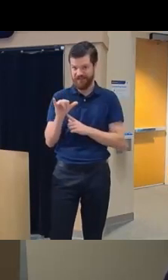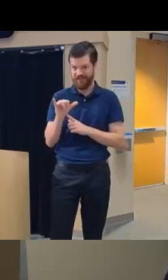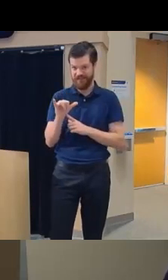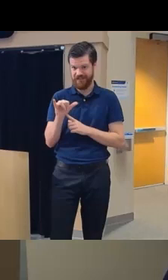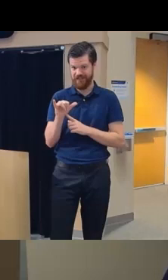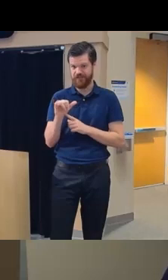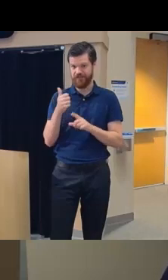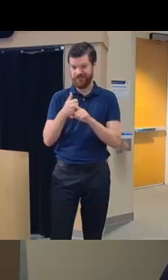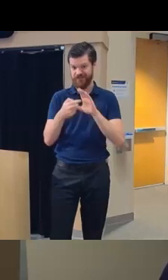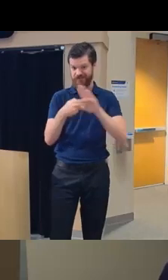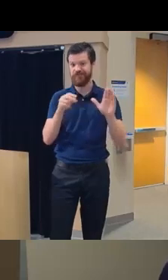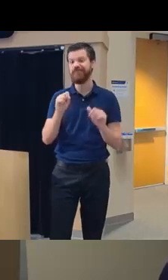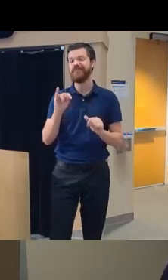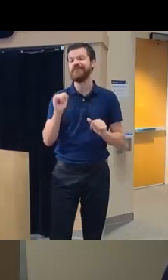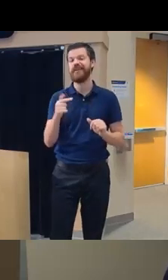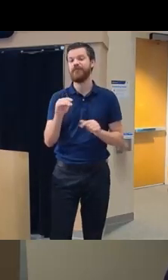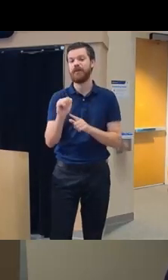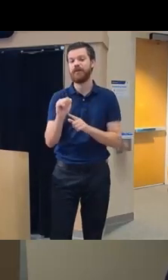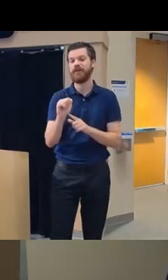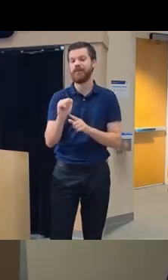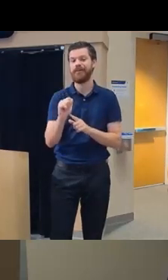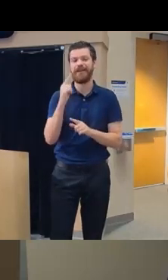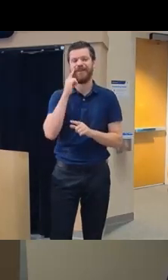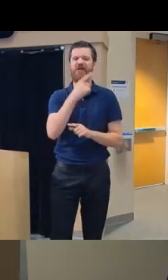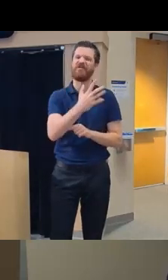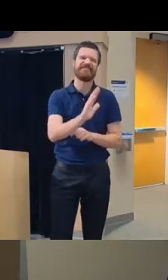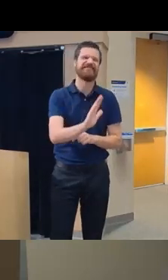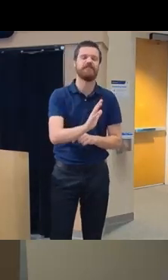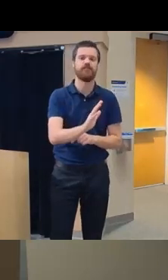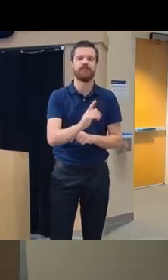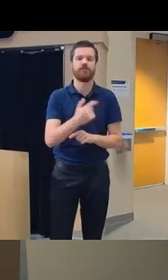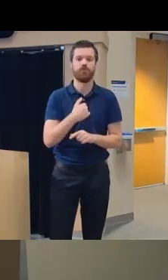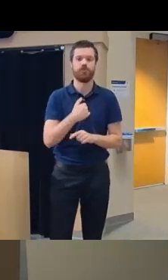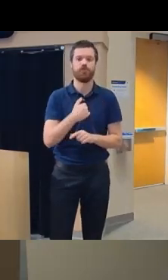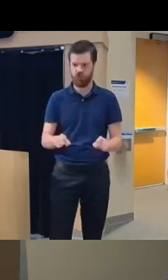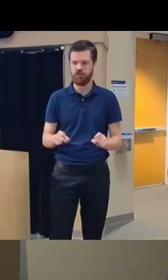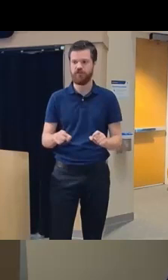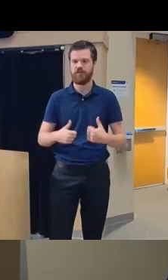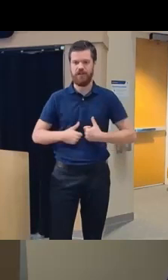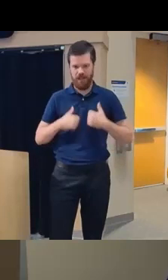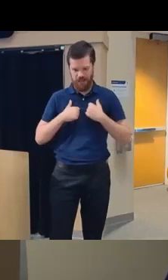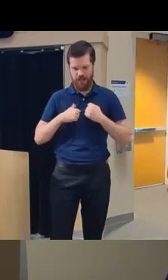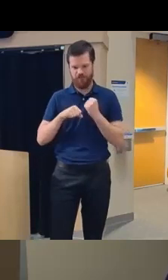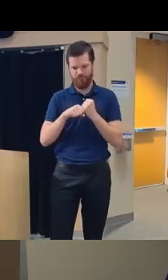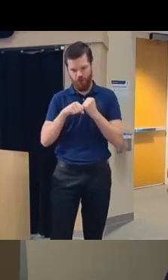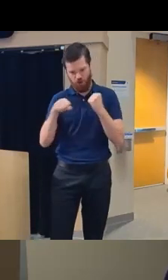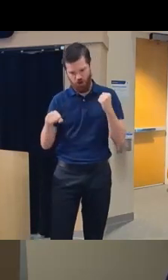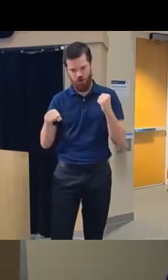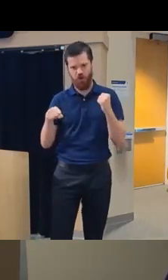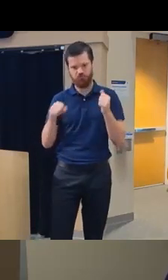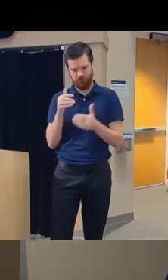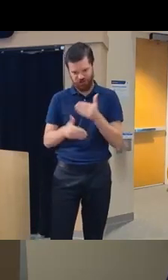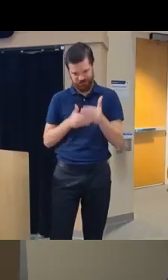stigma. And if we should do life-saving or, you know, life-prolonging procedures that